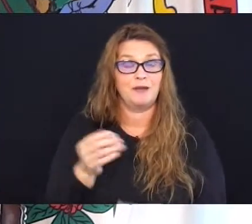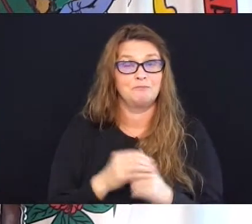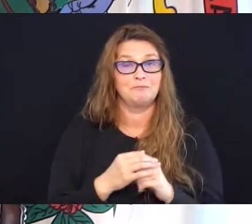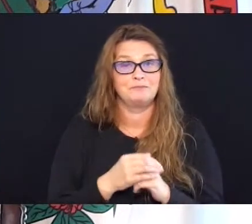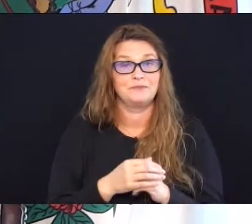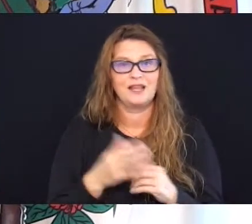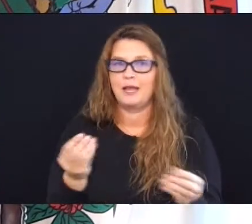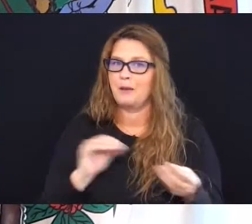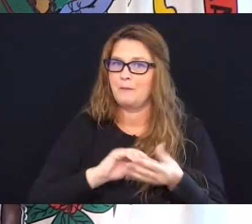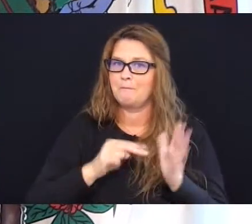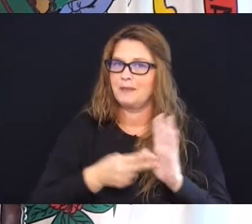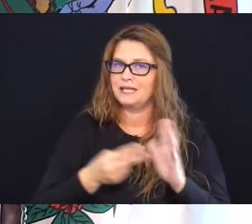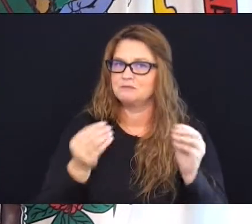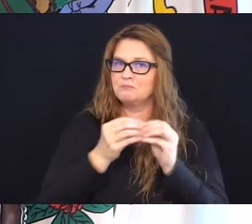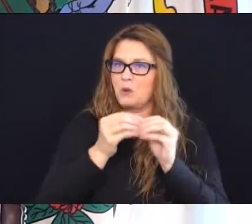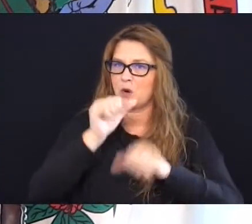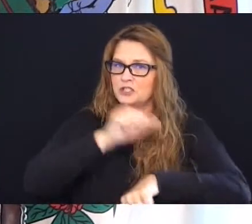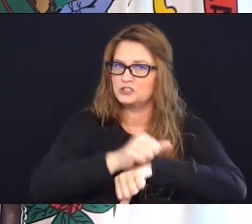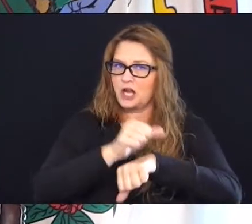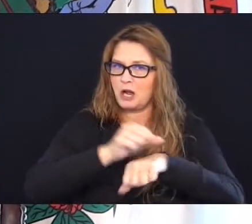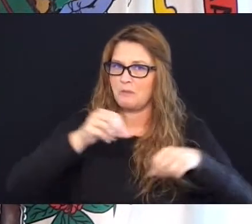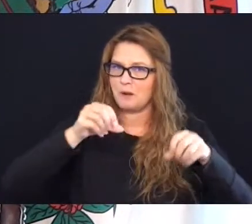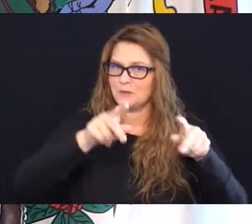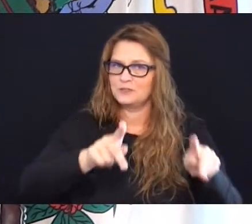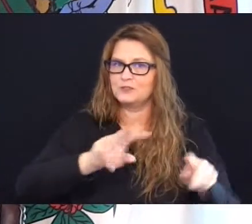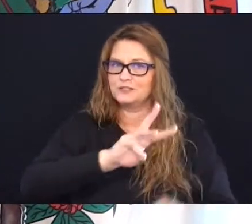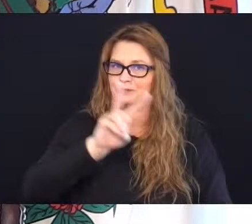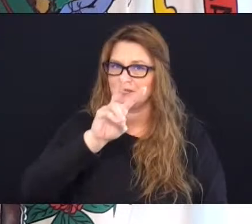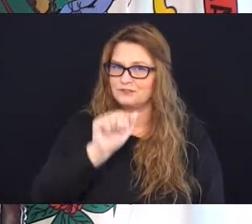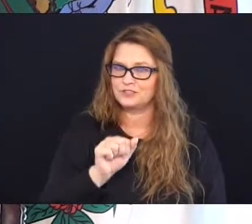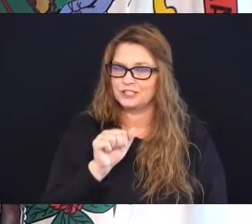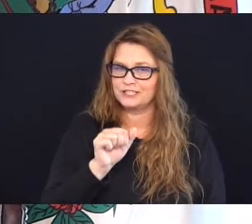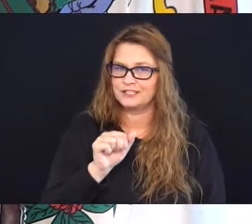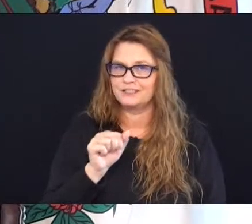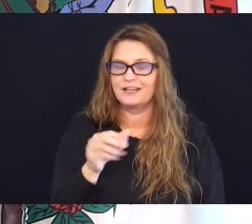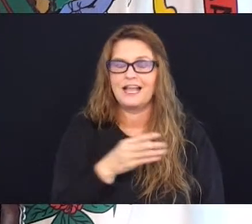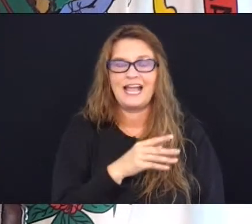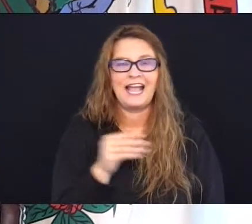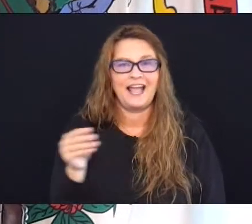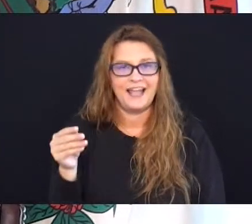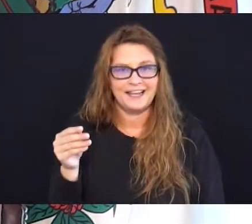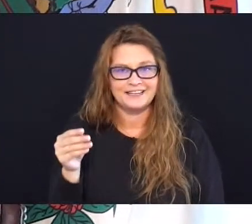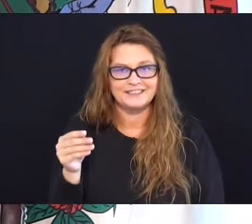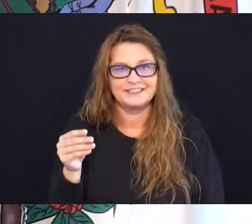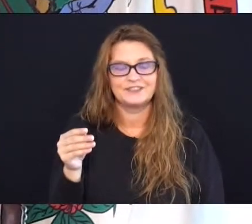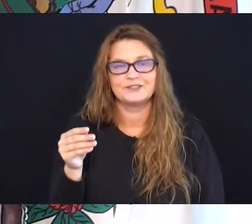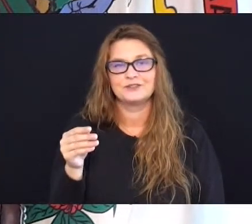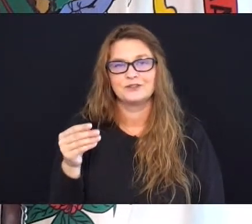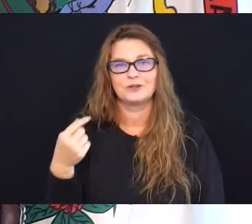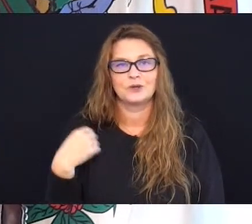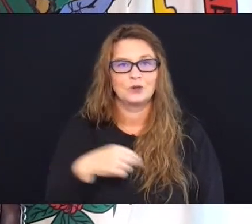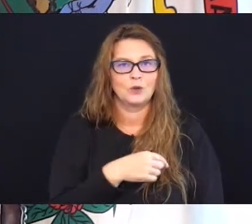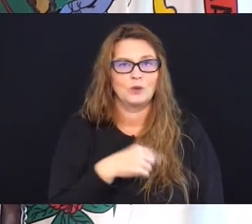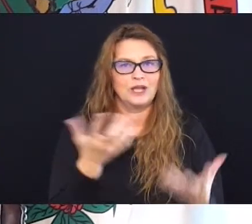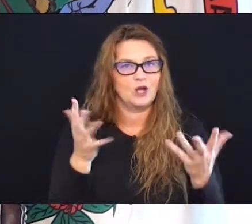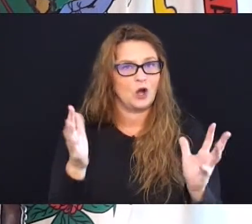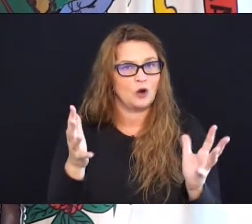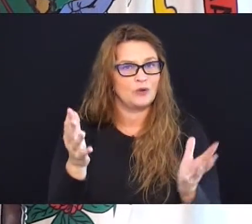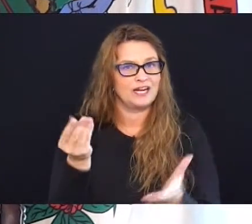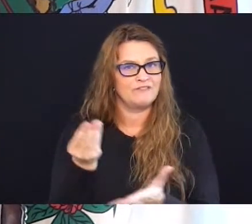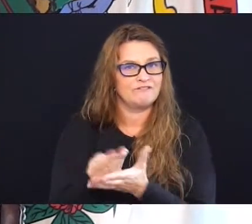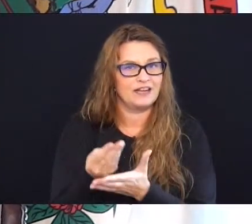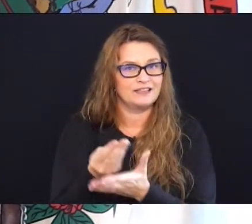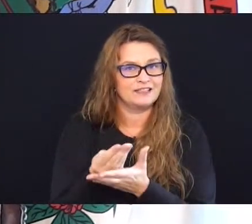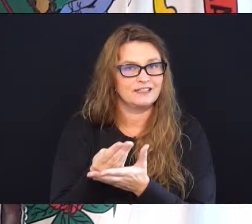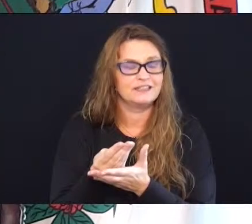more and more job opportunity to West Virginia in every way. And also, you know, that we did fund